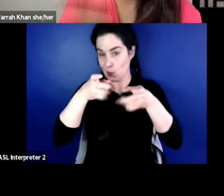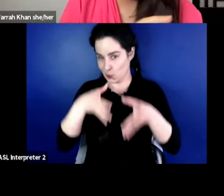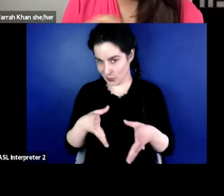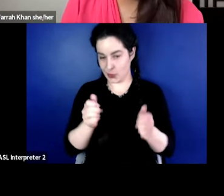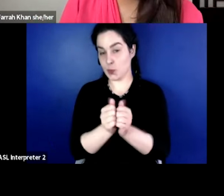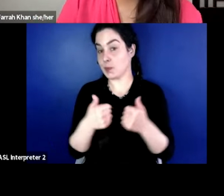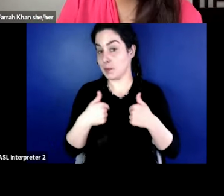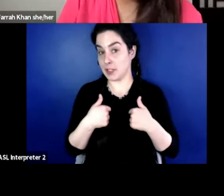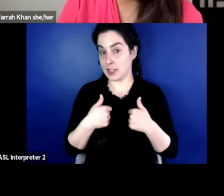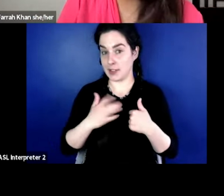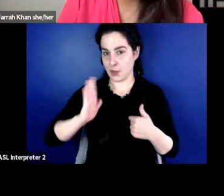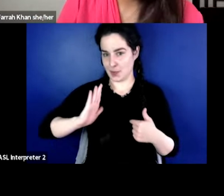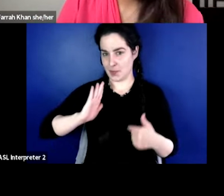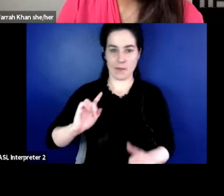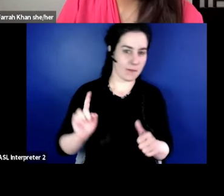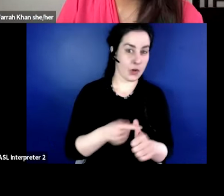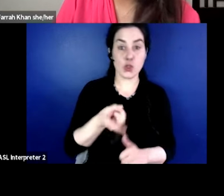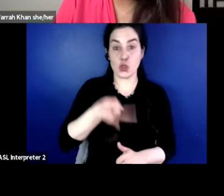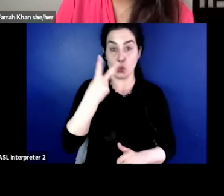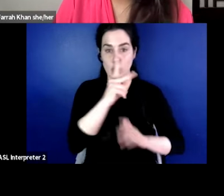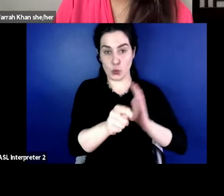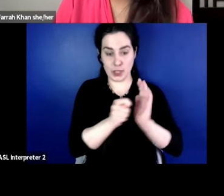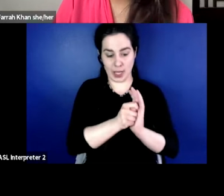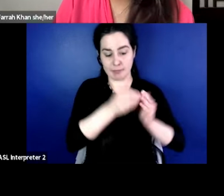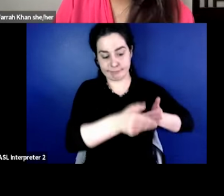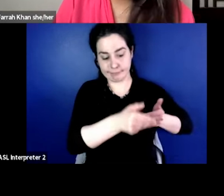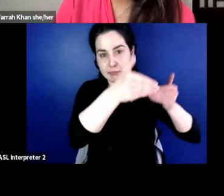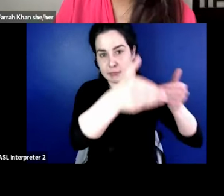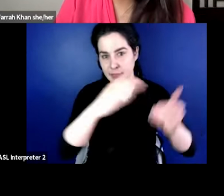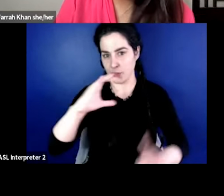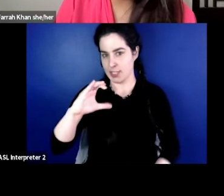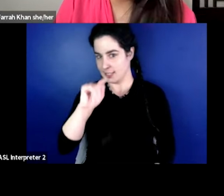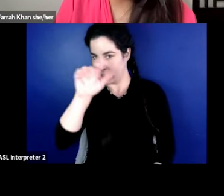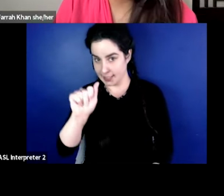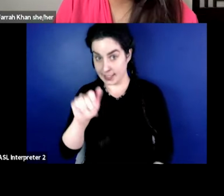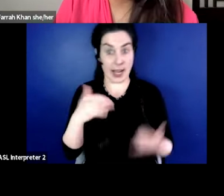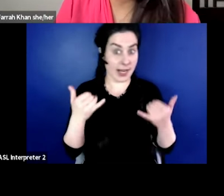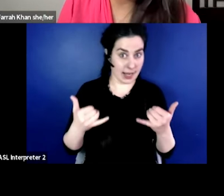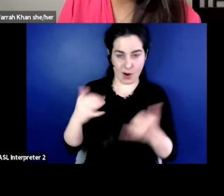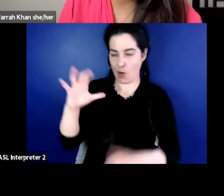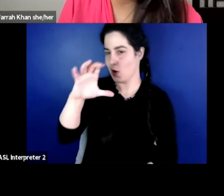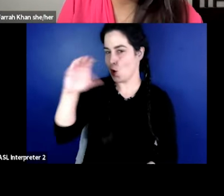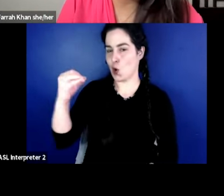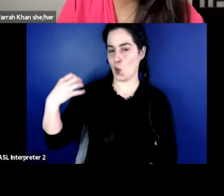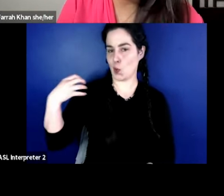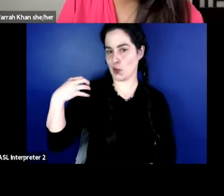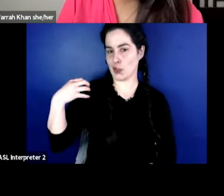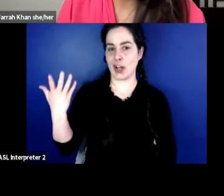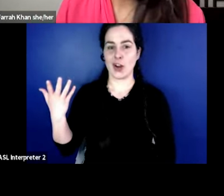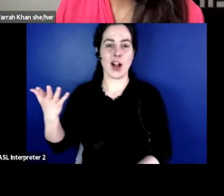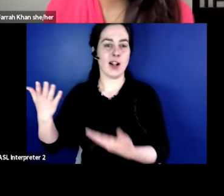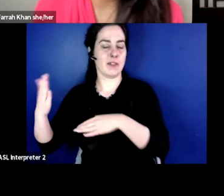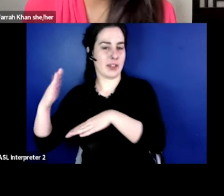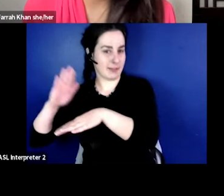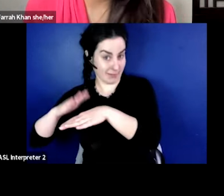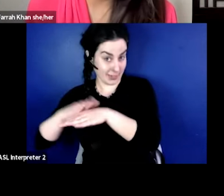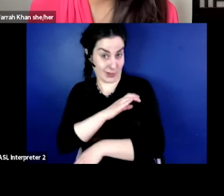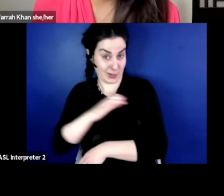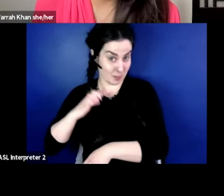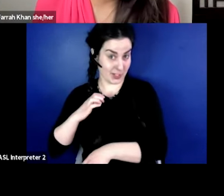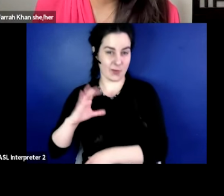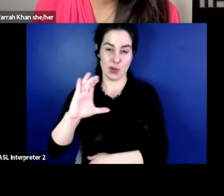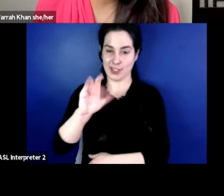two phases of Courage to Act. And now is the co-chair of the Advisory Committee for Courage to Act. We really